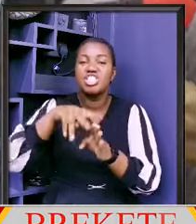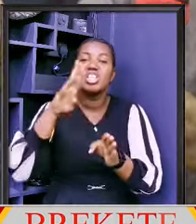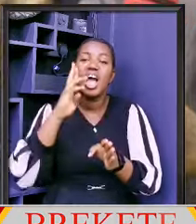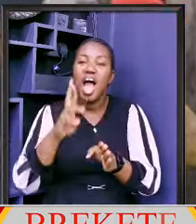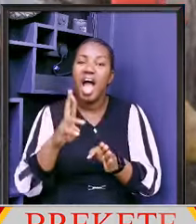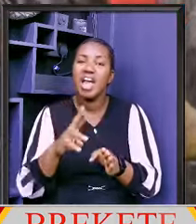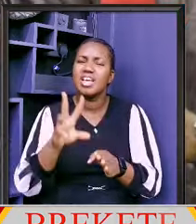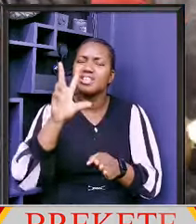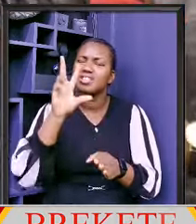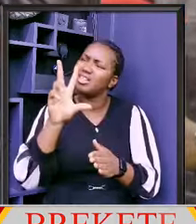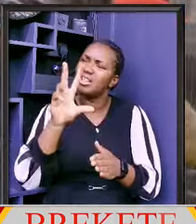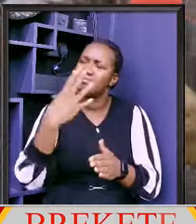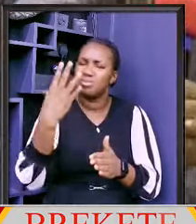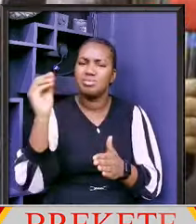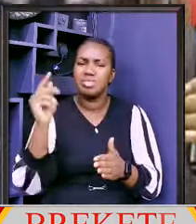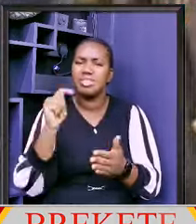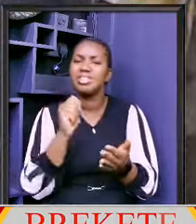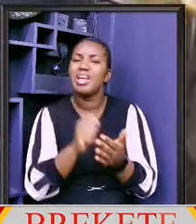The way